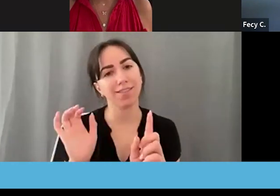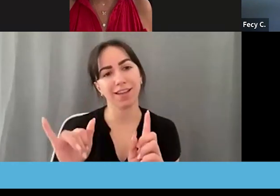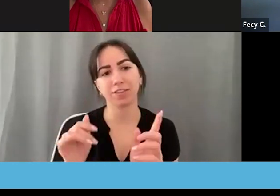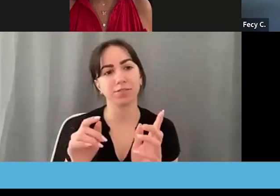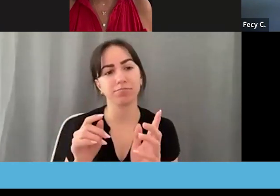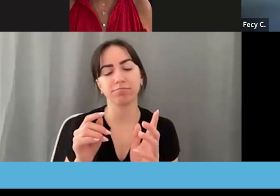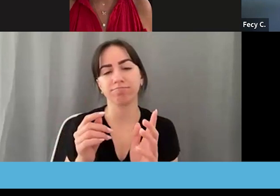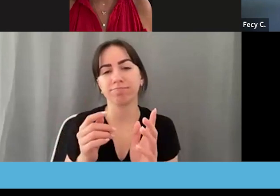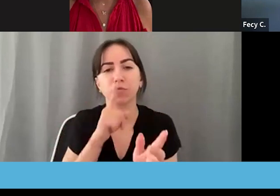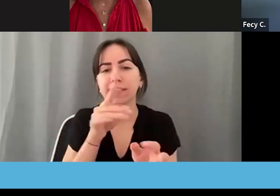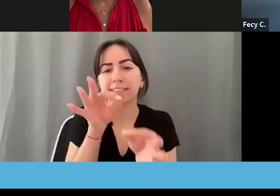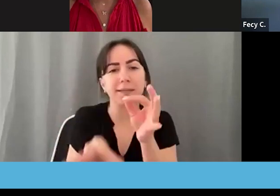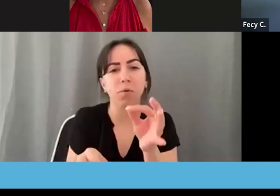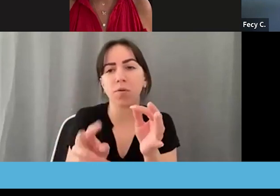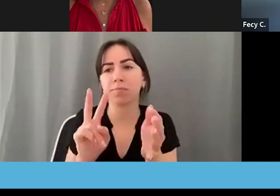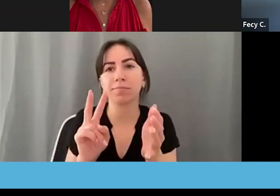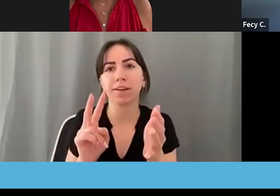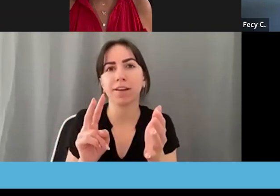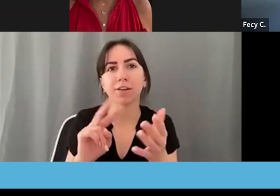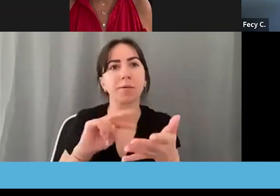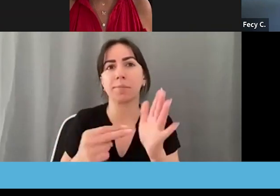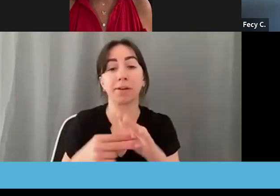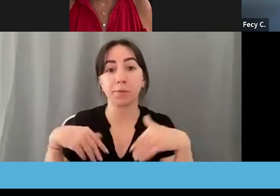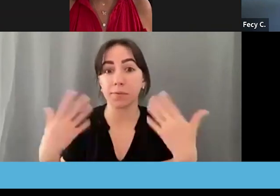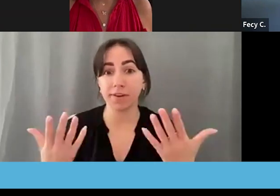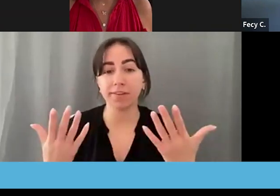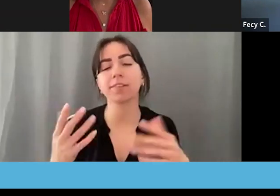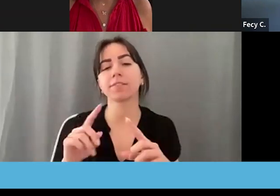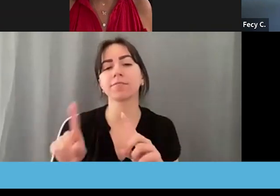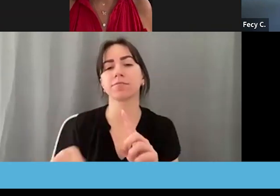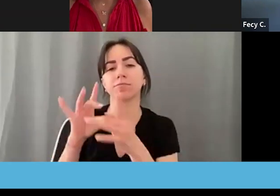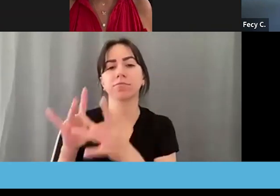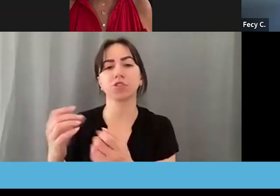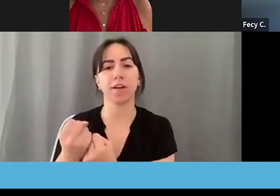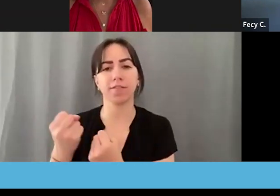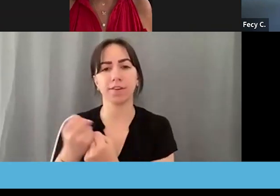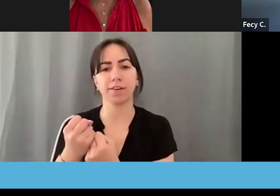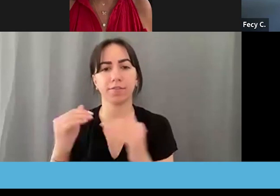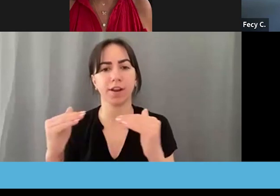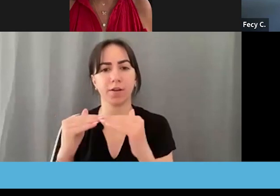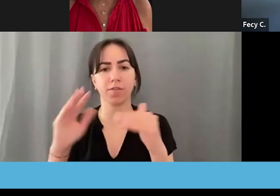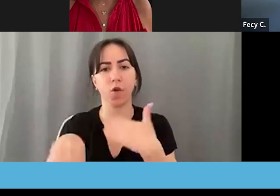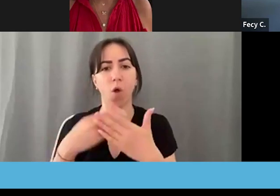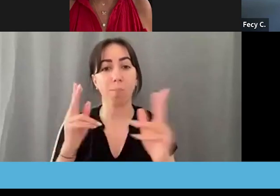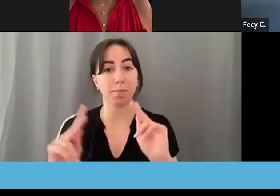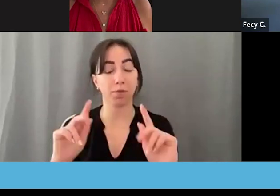simplest, purest, and most, I think, useful sense, is a term that is about advocating for equality for all